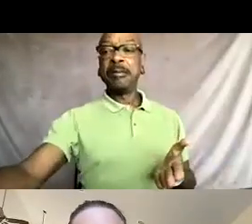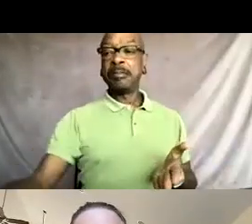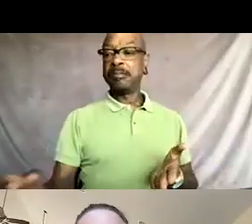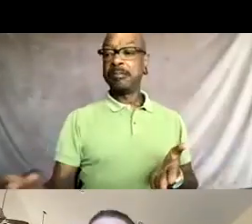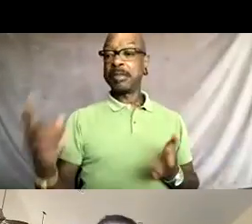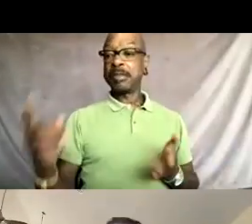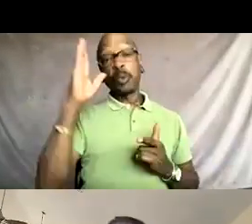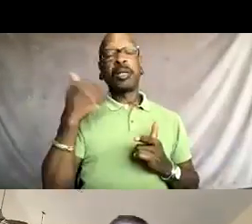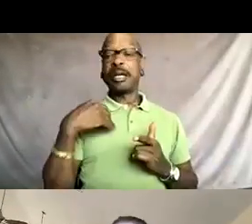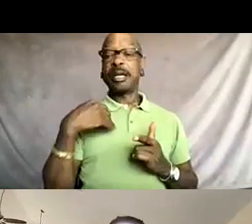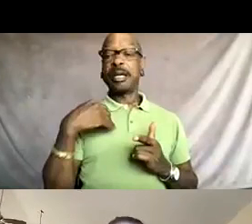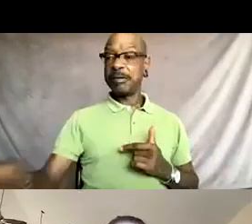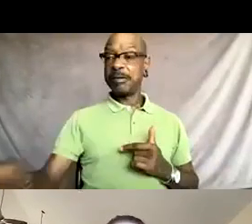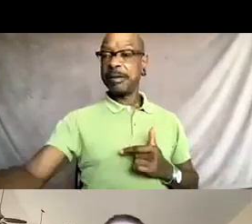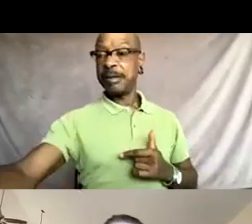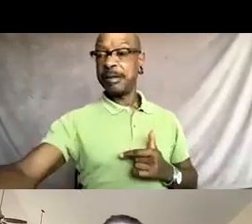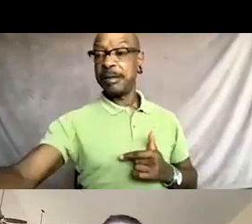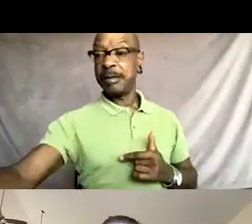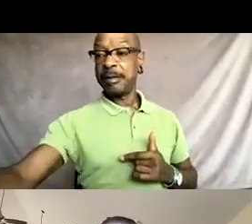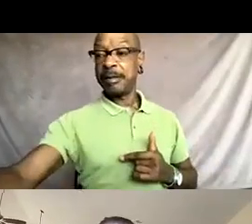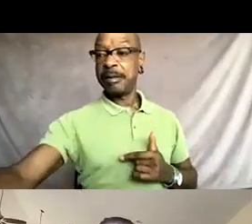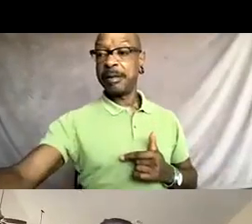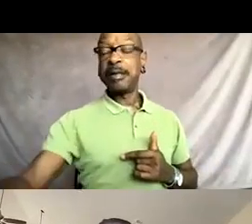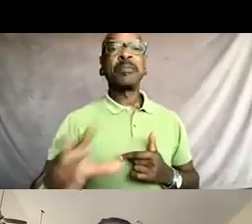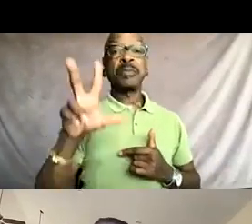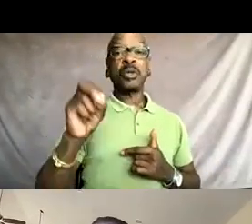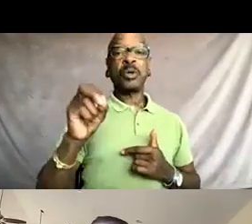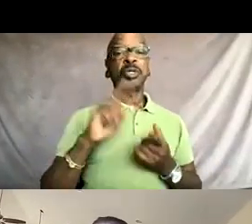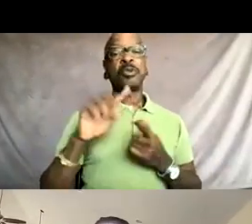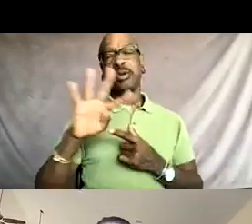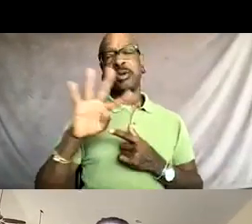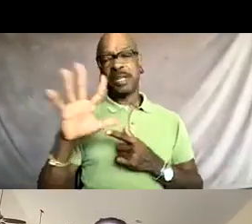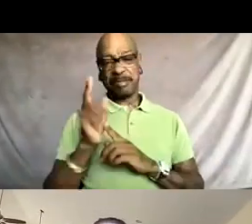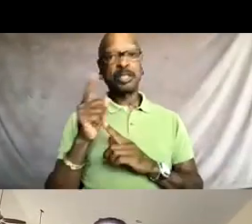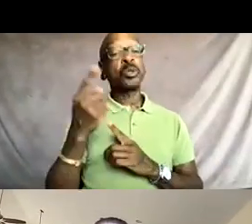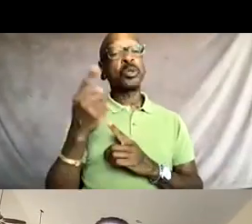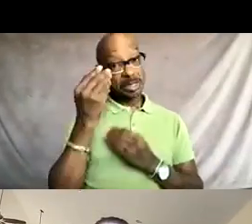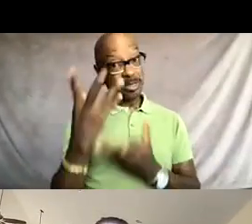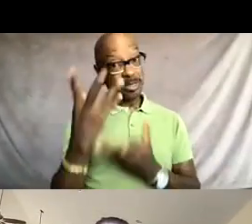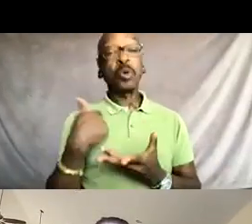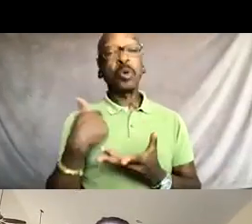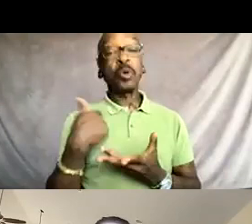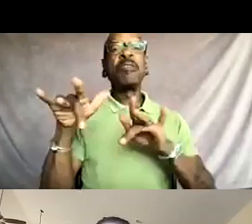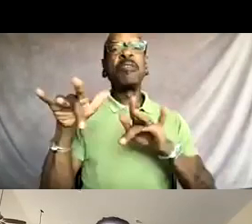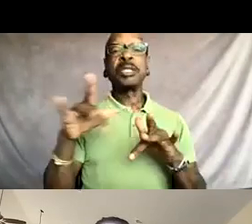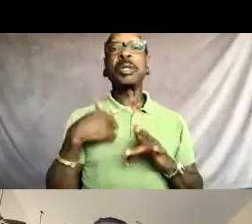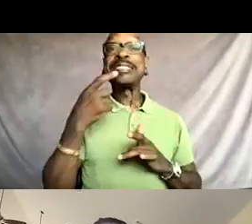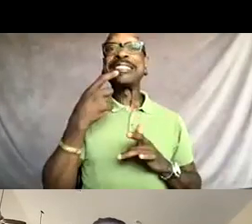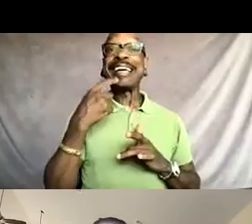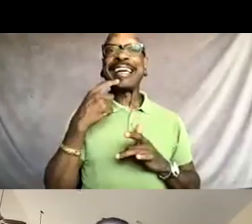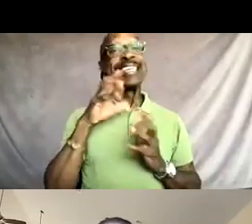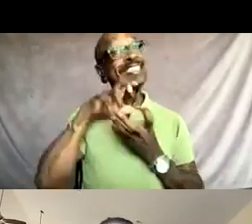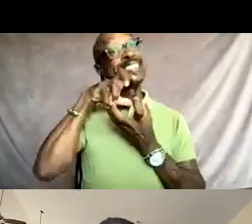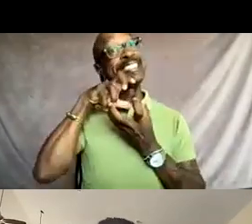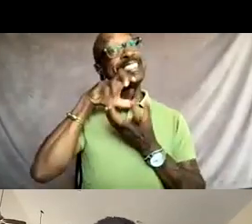discussion. And just a few other things, we are recording, so say cheese or turn your camera off if you'd prefer to not be in the